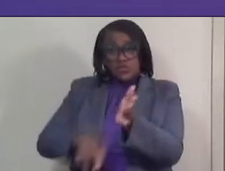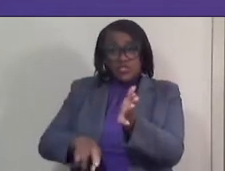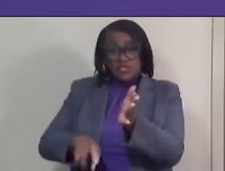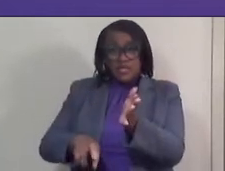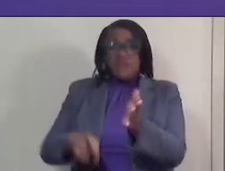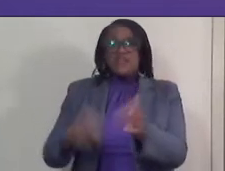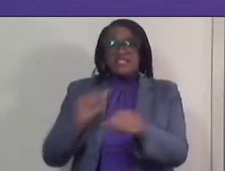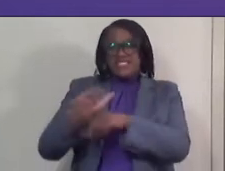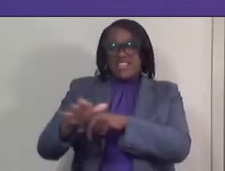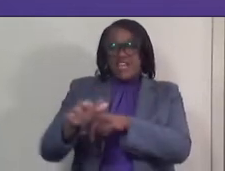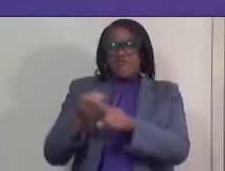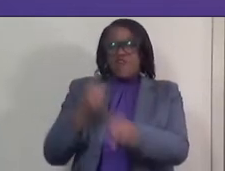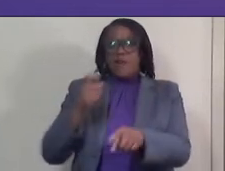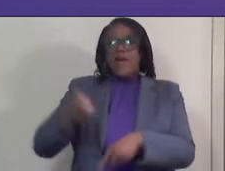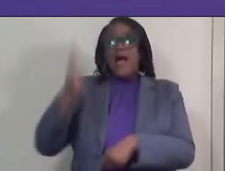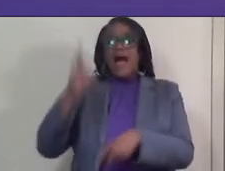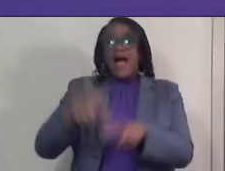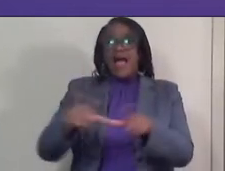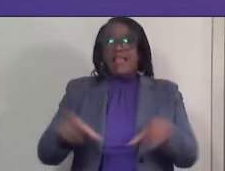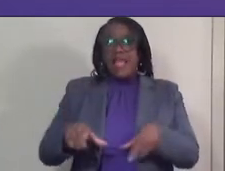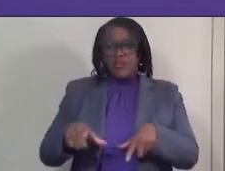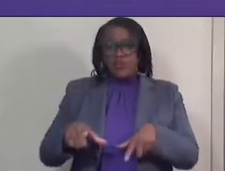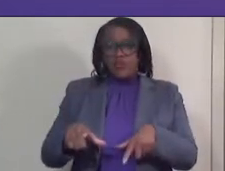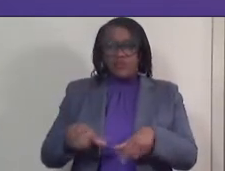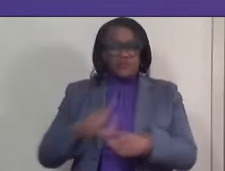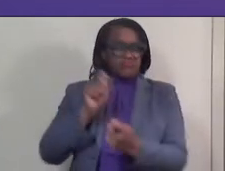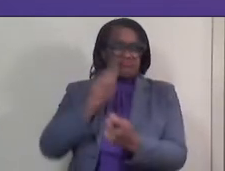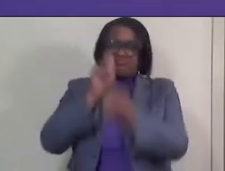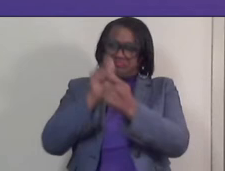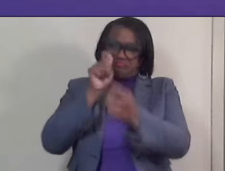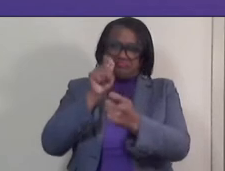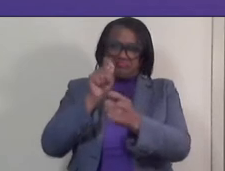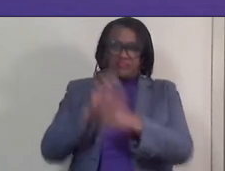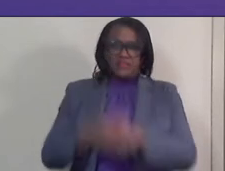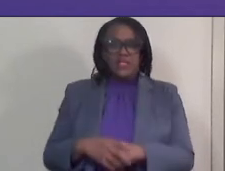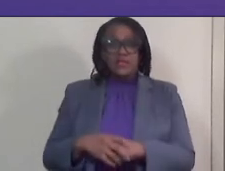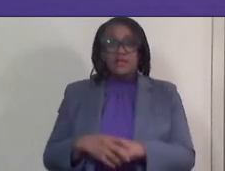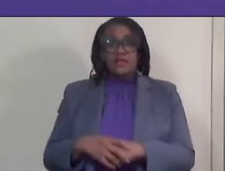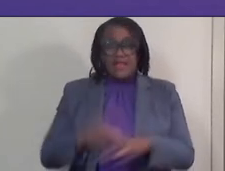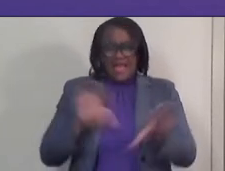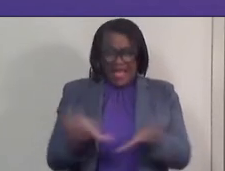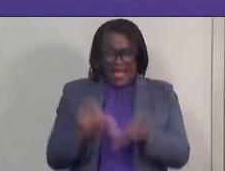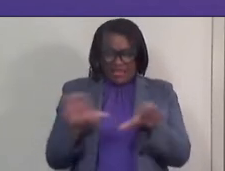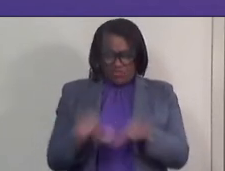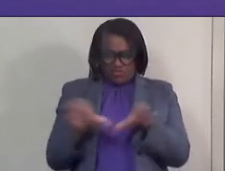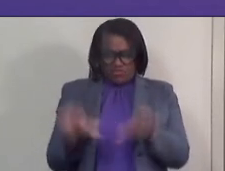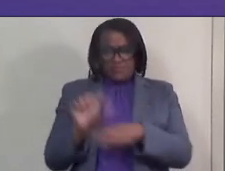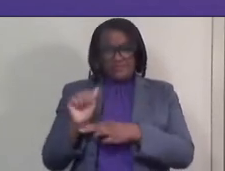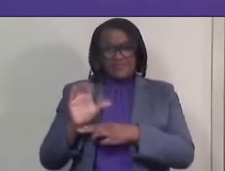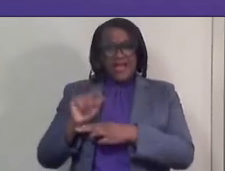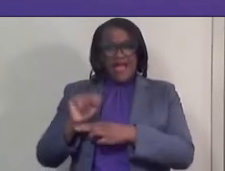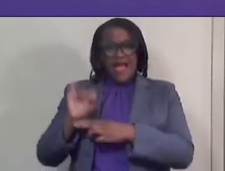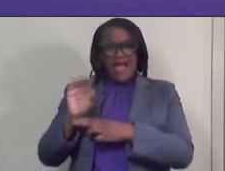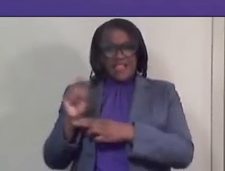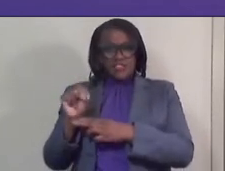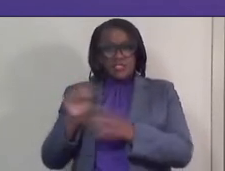I think it's absolutely right on. The notion of action, here we are saying that data is gathered